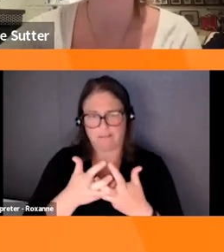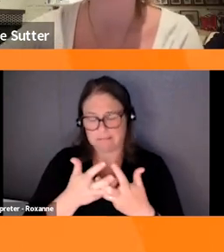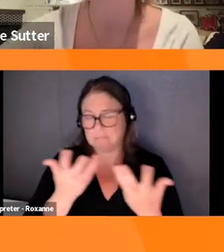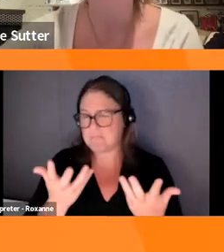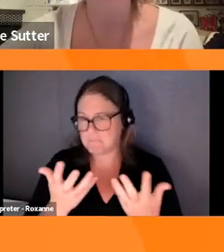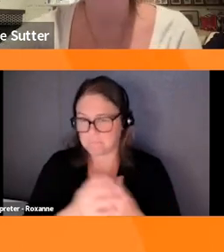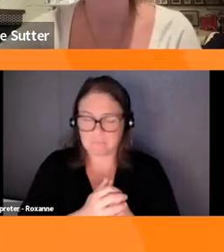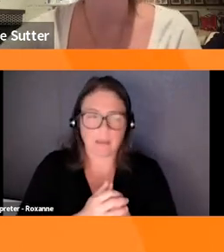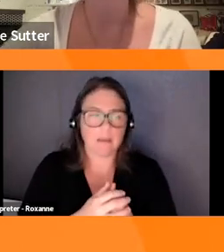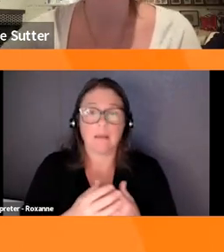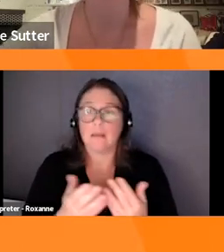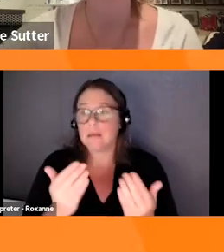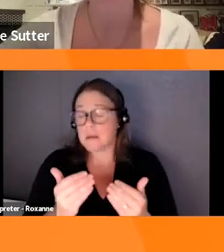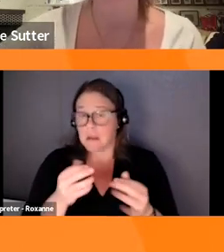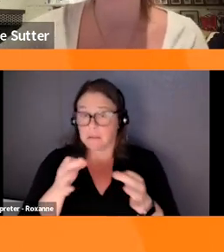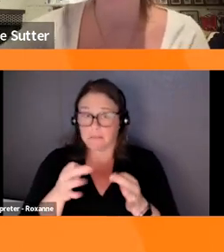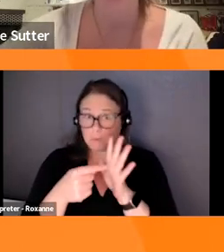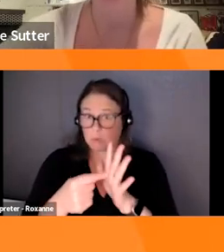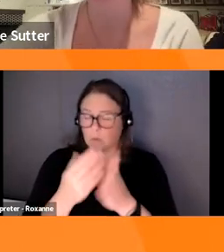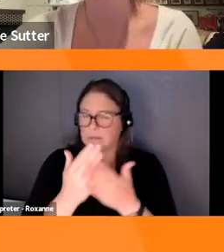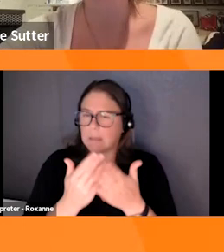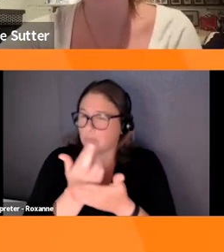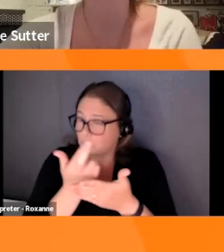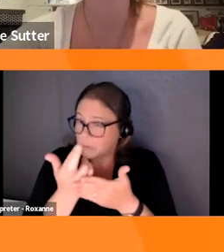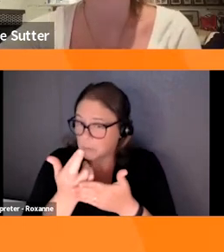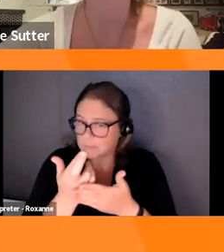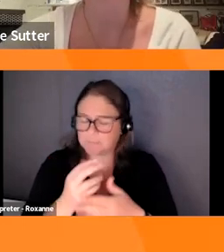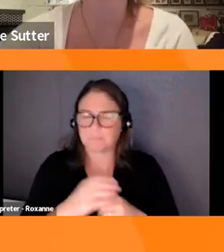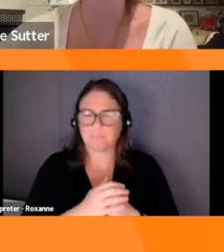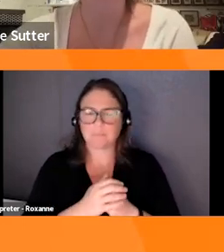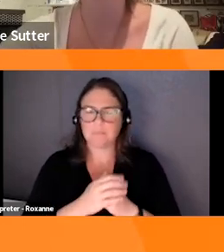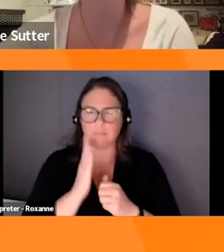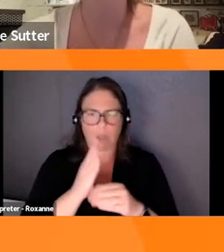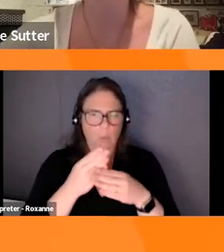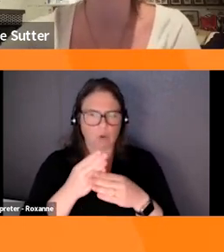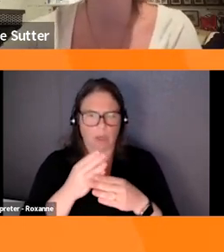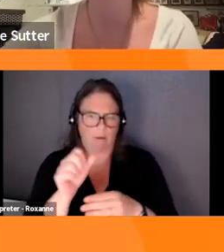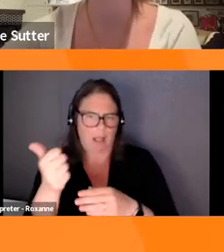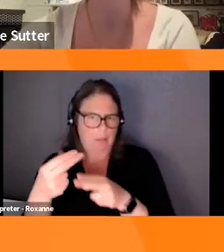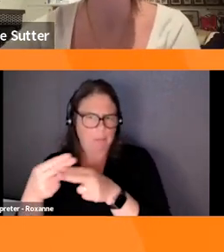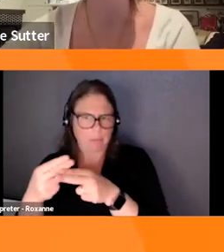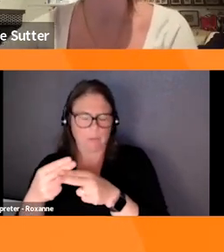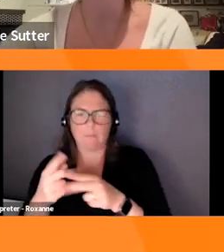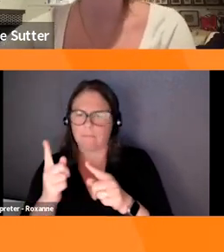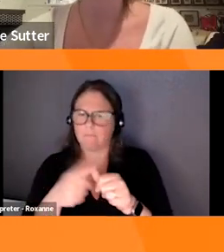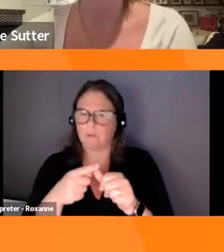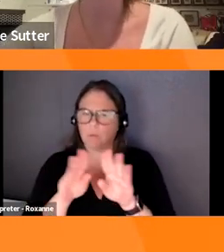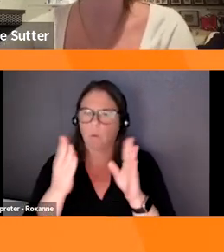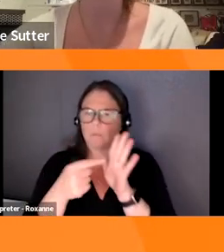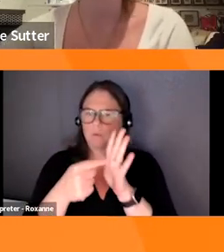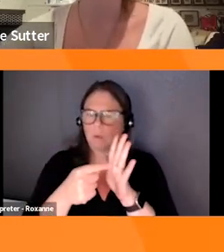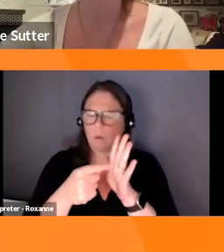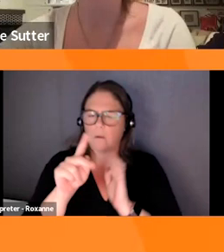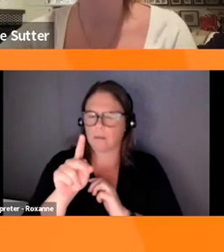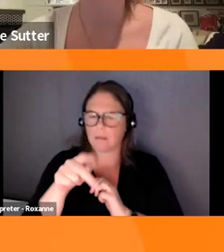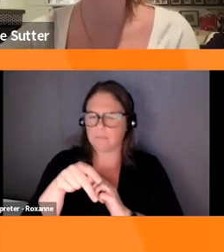So I'll just share my screen in a different area in a second, but we're going to start with our KPI workbook and then do a